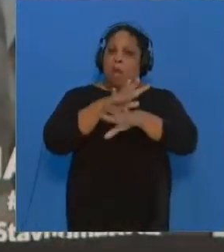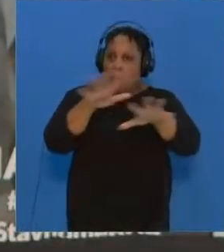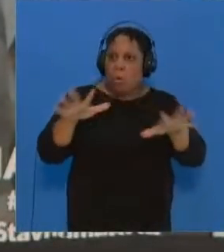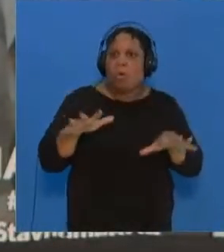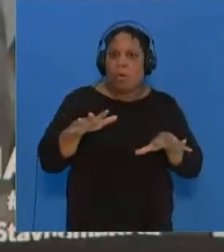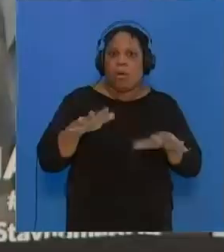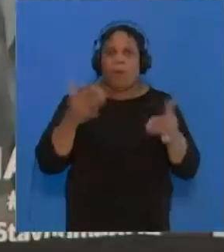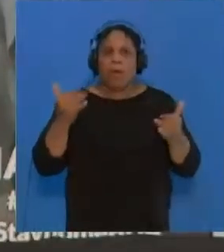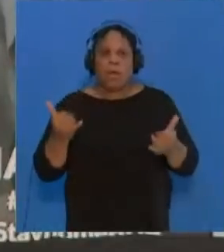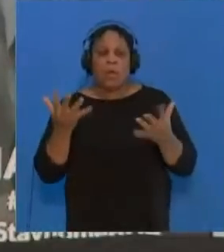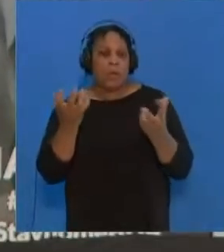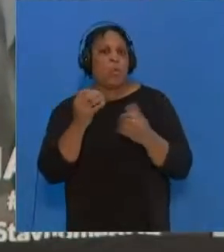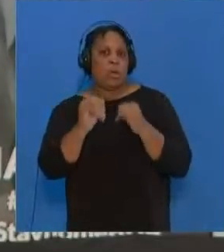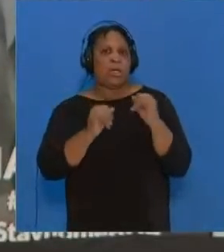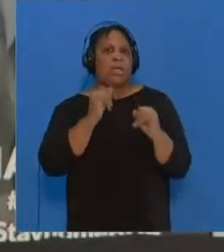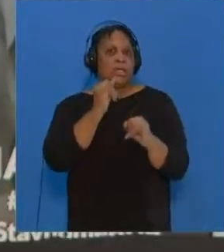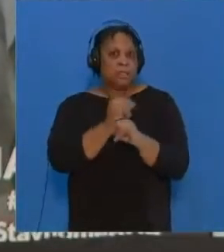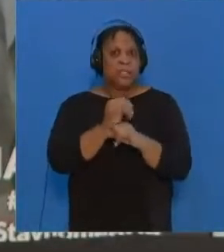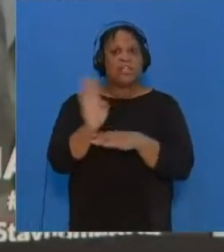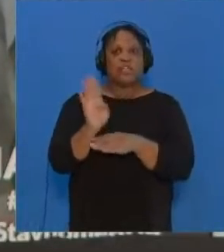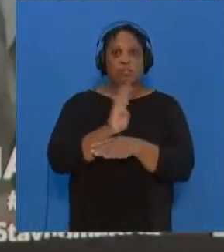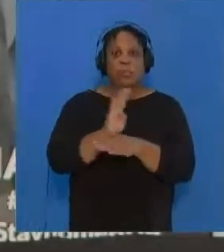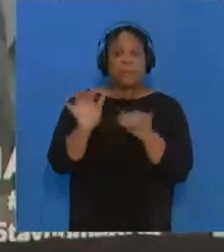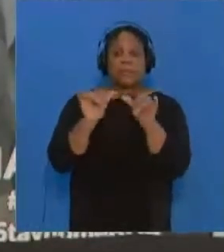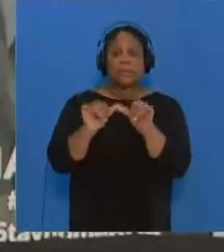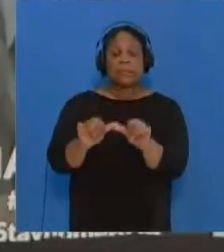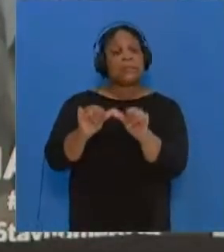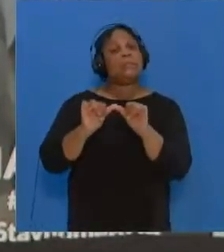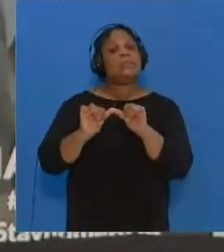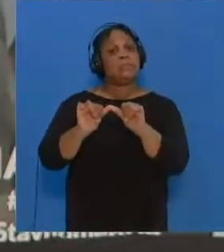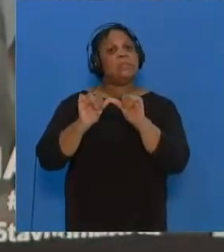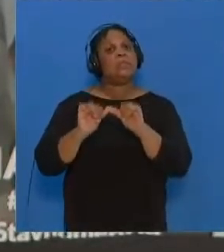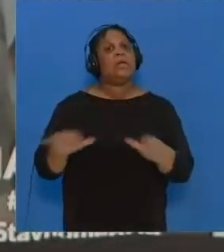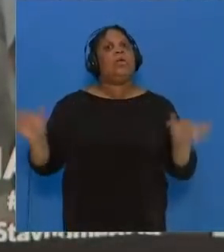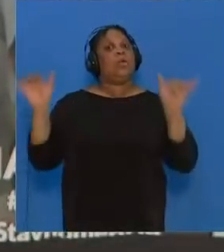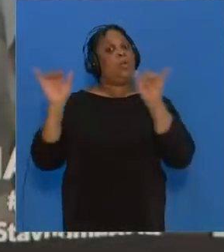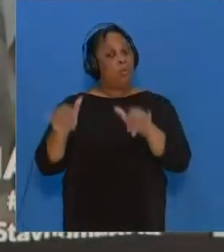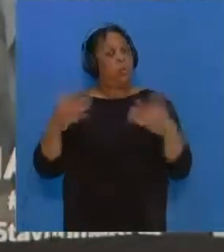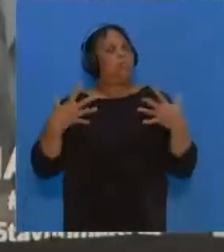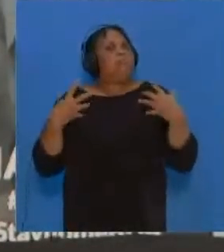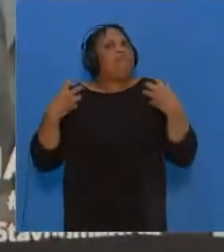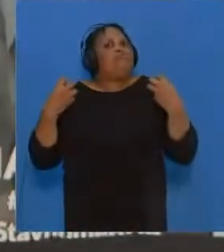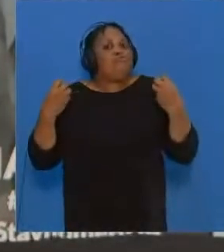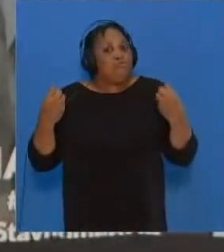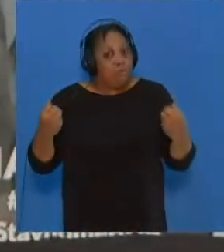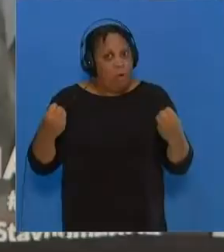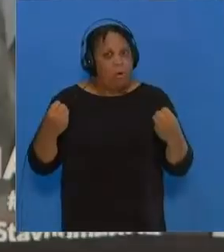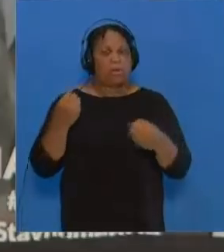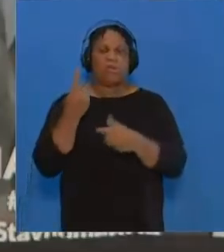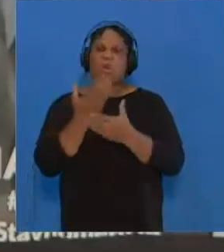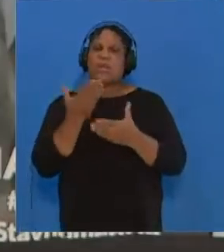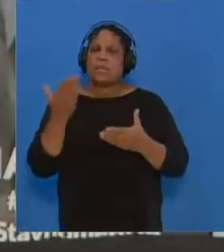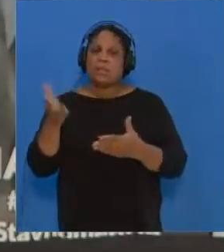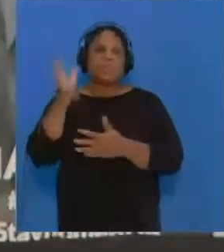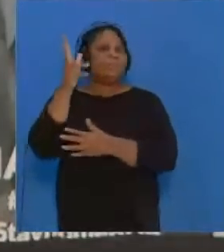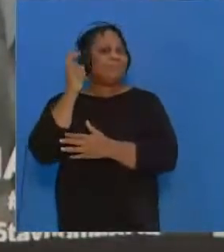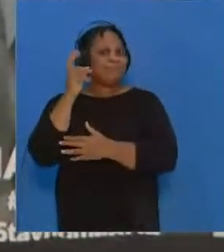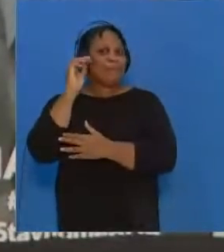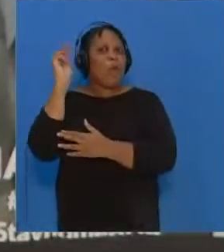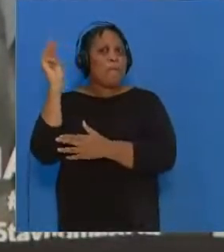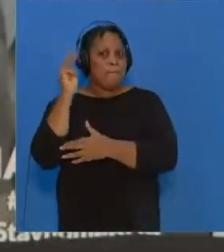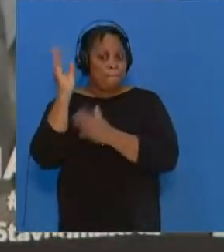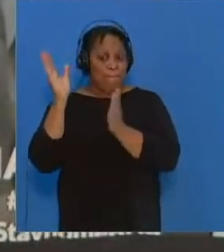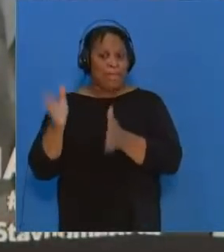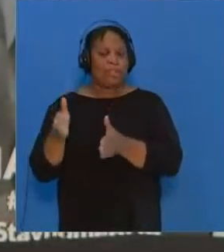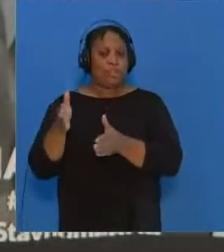want to make sure that our international business sector can continue to remain strong. These are one of the things that you've heard the minister speak about,